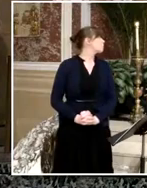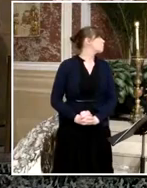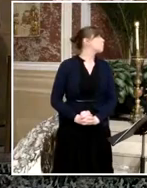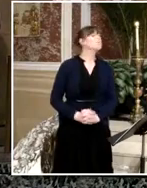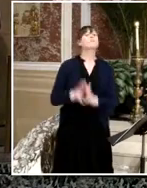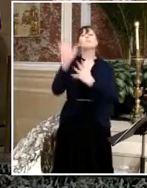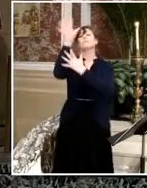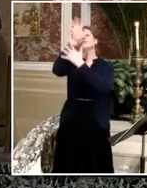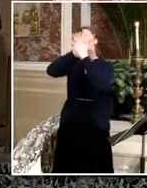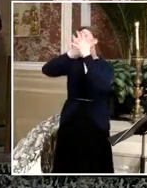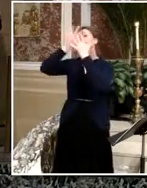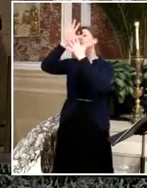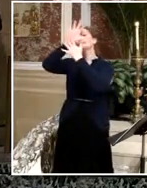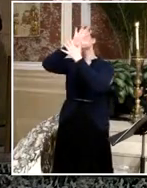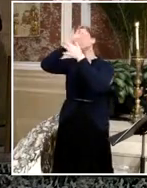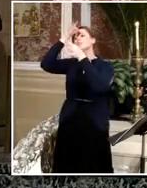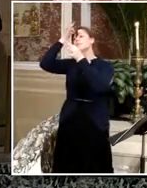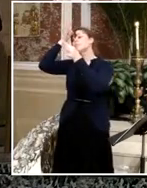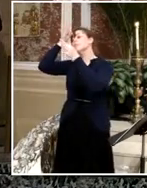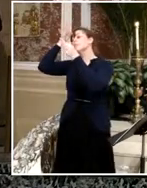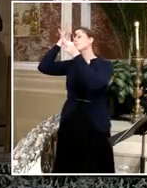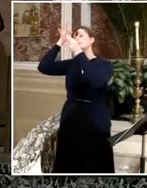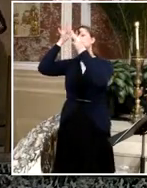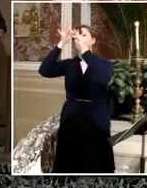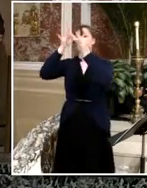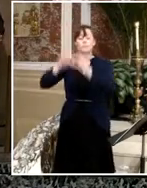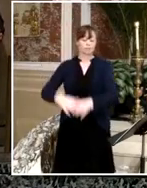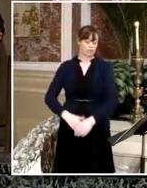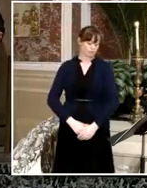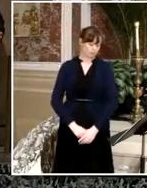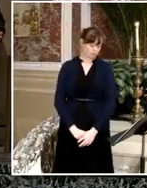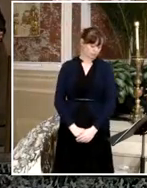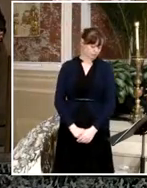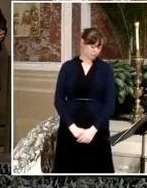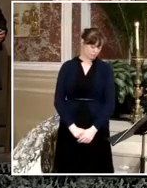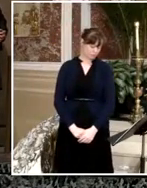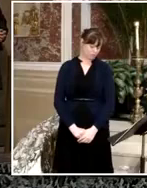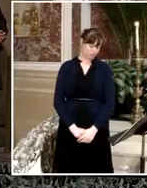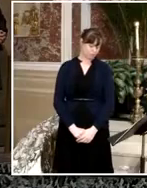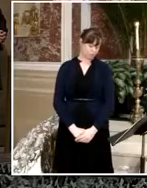The mystery of faith.